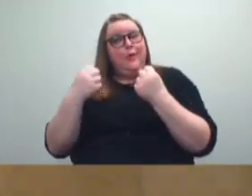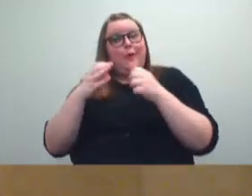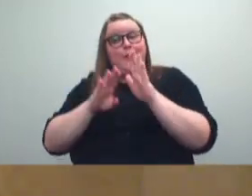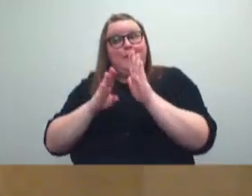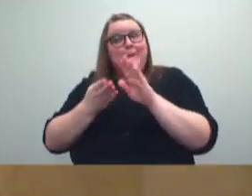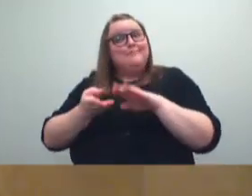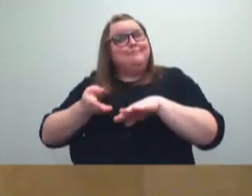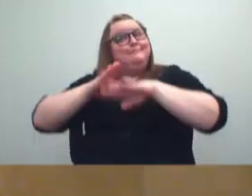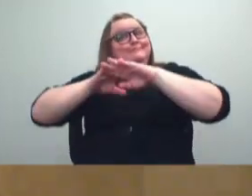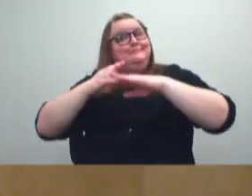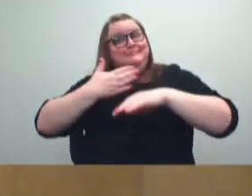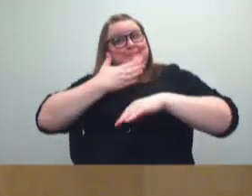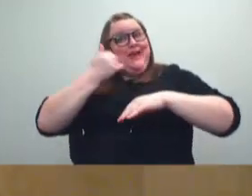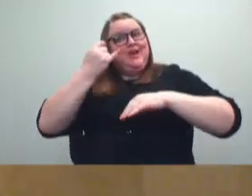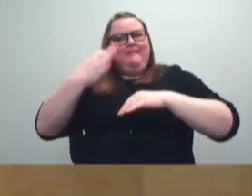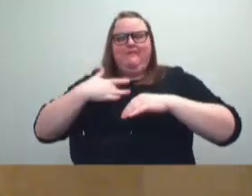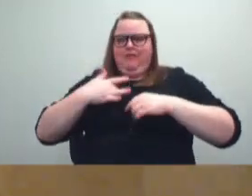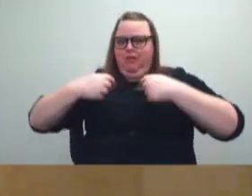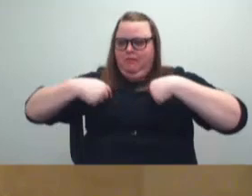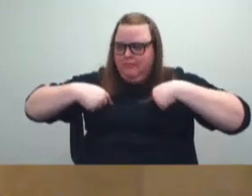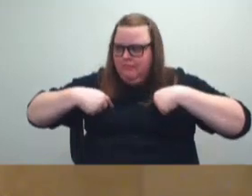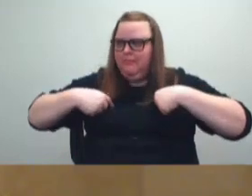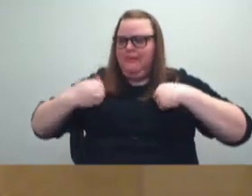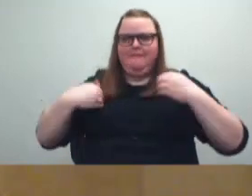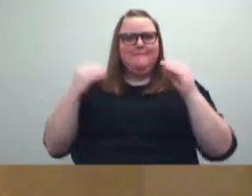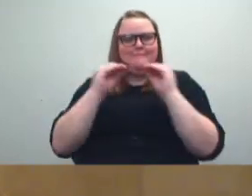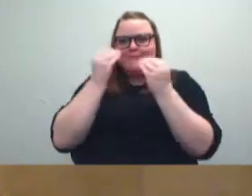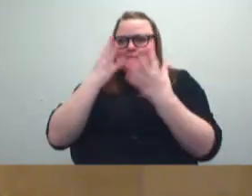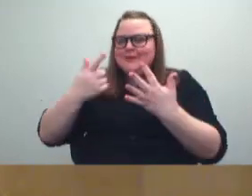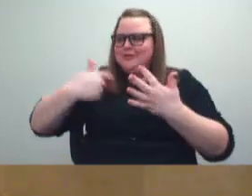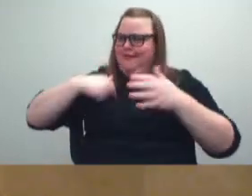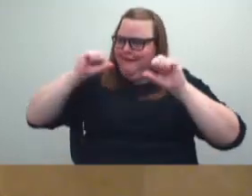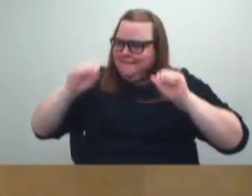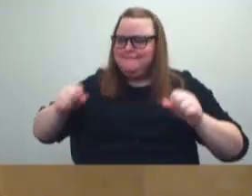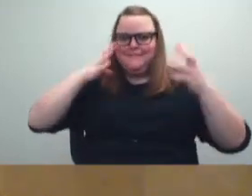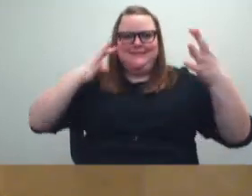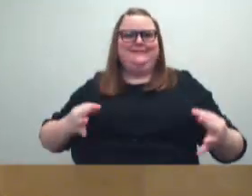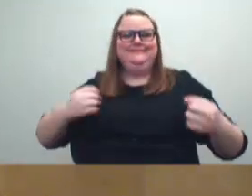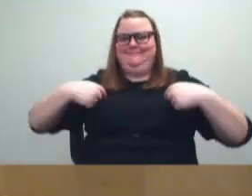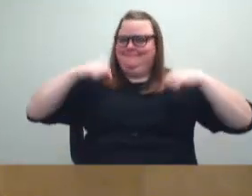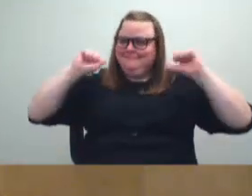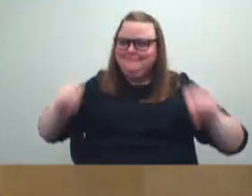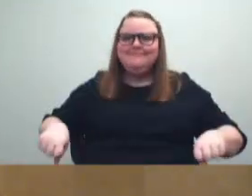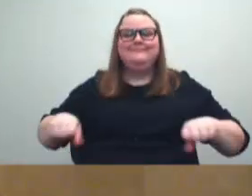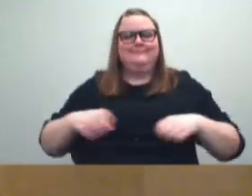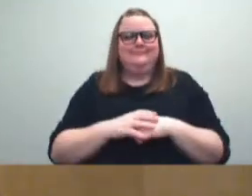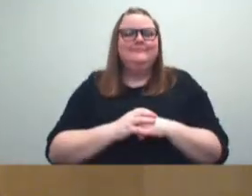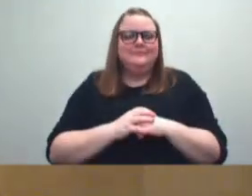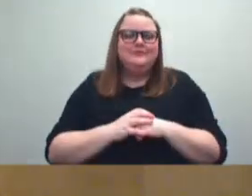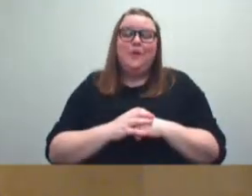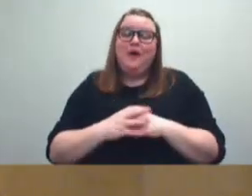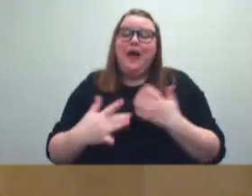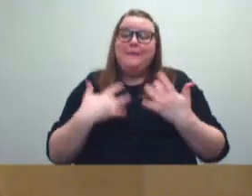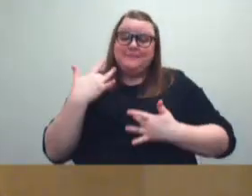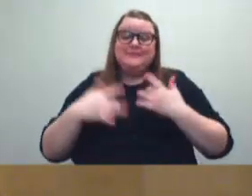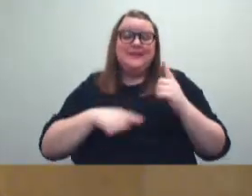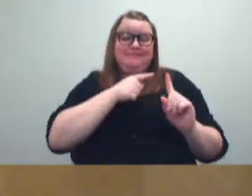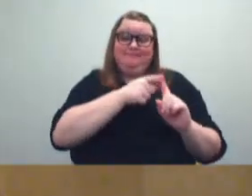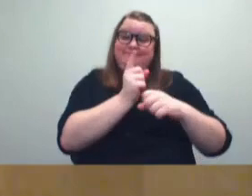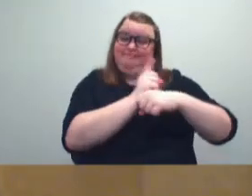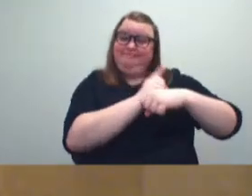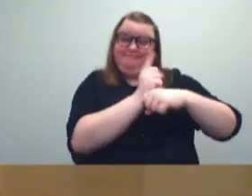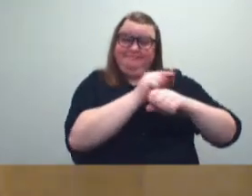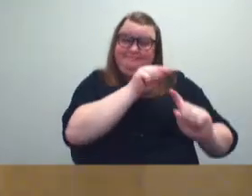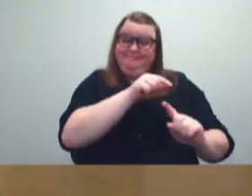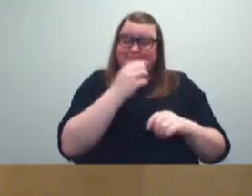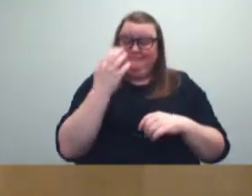hands a little bit. And that's part of why I'm actually really excited about this tool, Because I think we can sit here and look, and even if it's in the